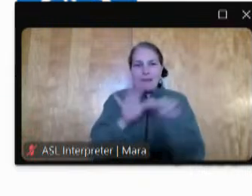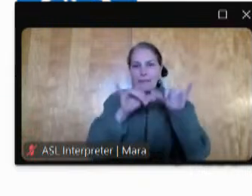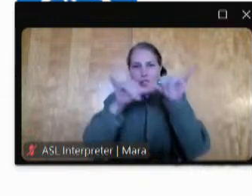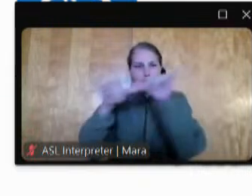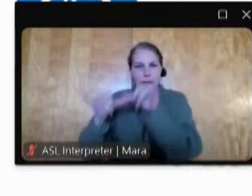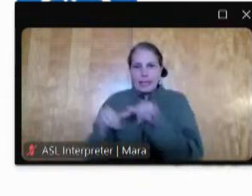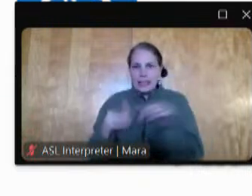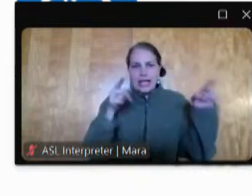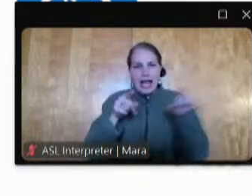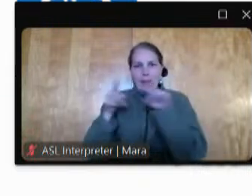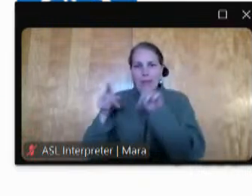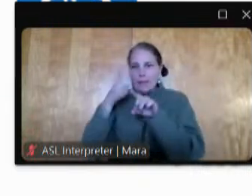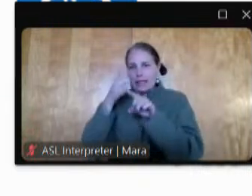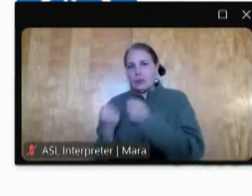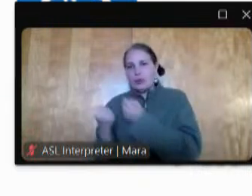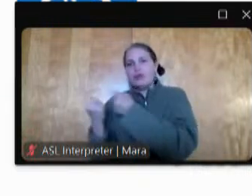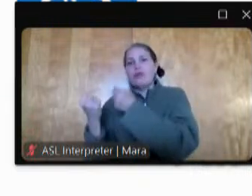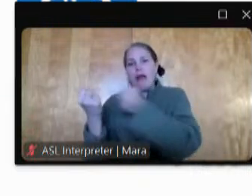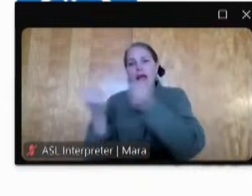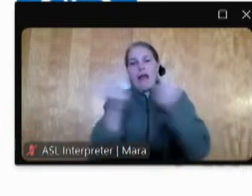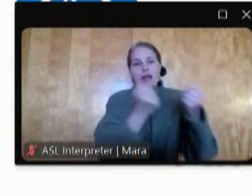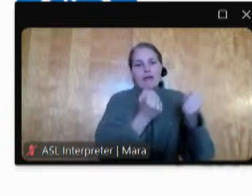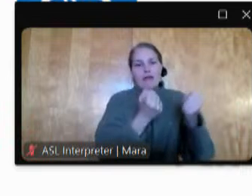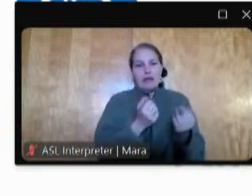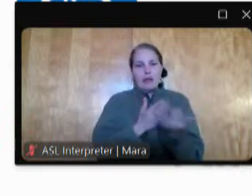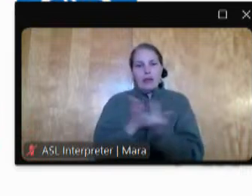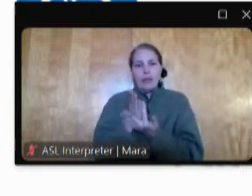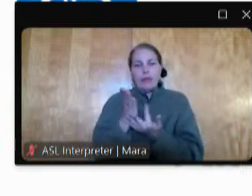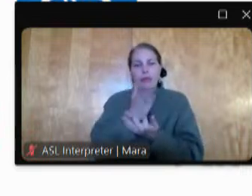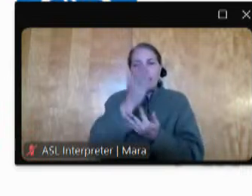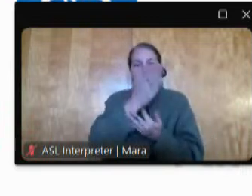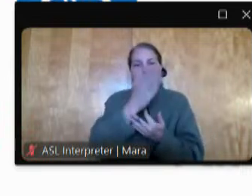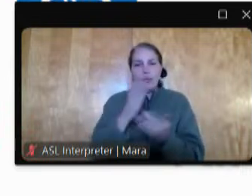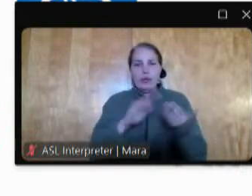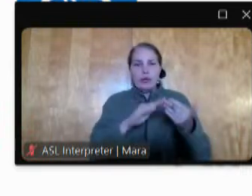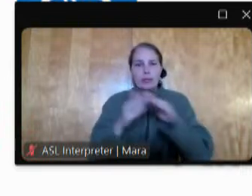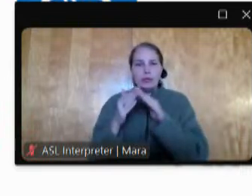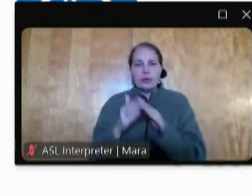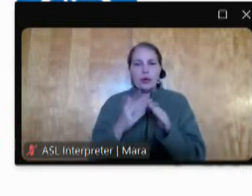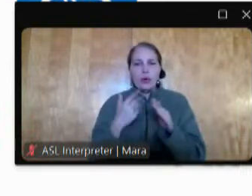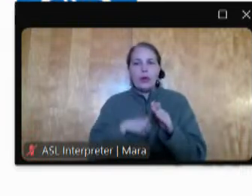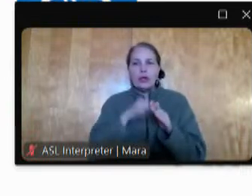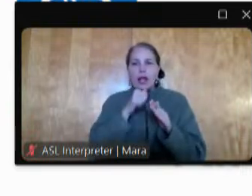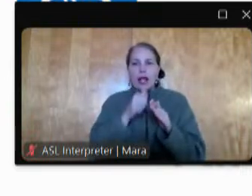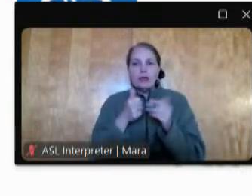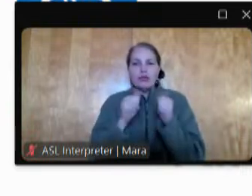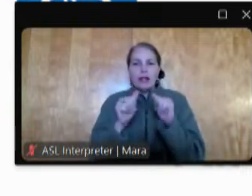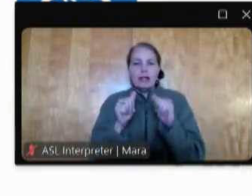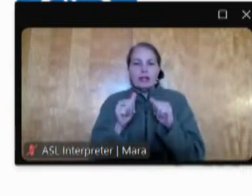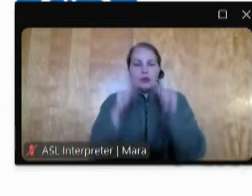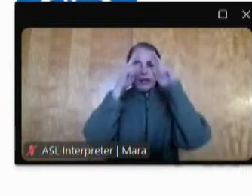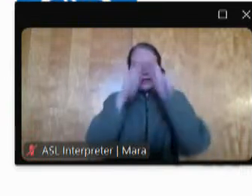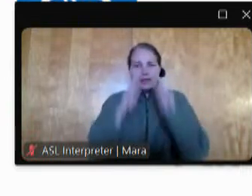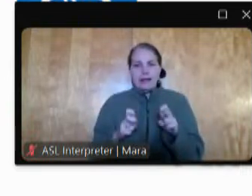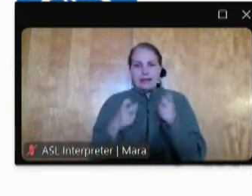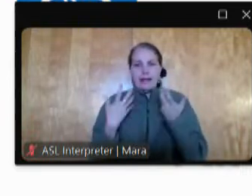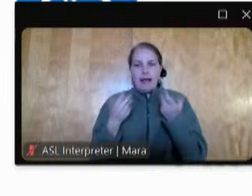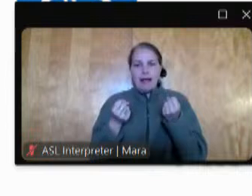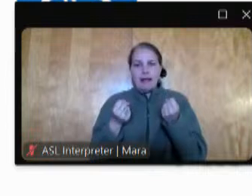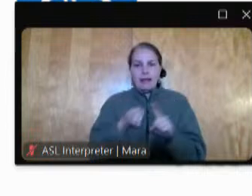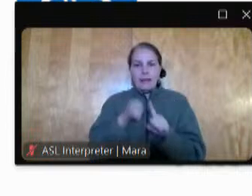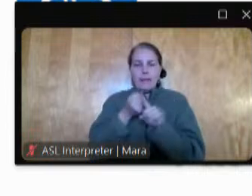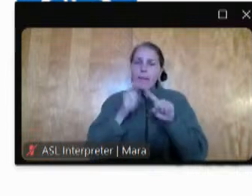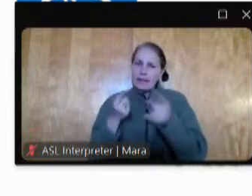we're driving through the community. So the purpose is not to assess the health impacts, but it can help